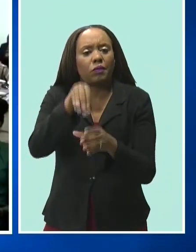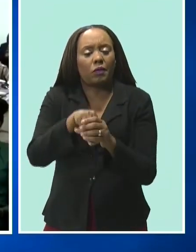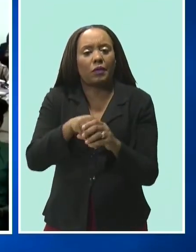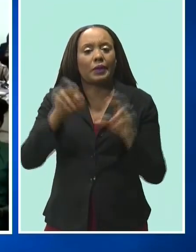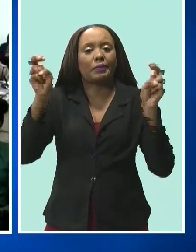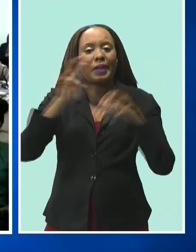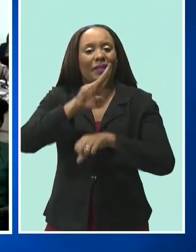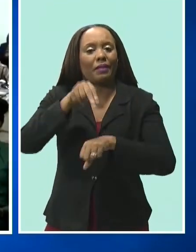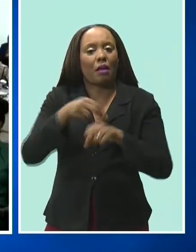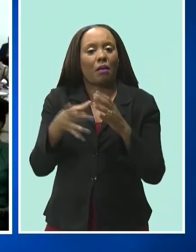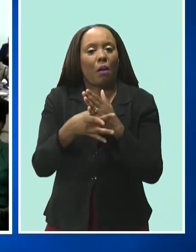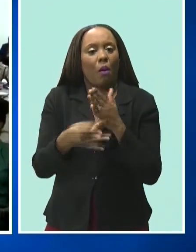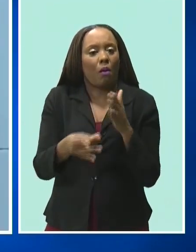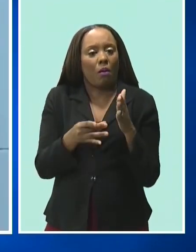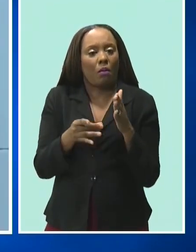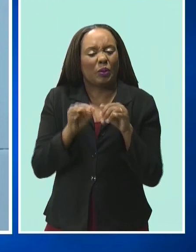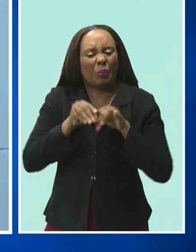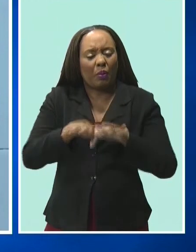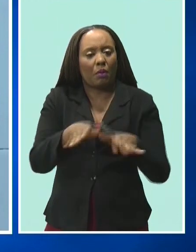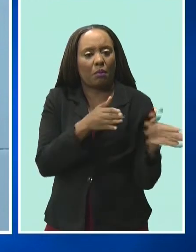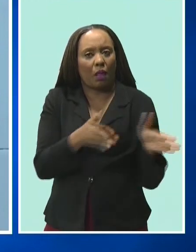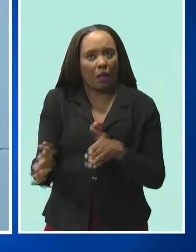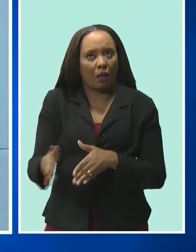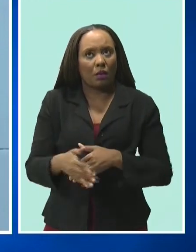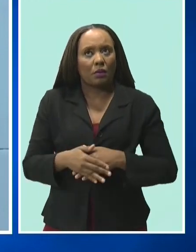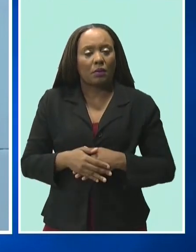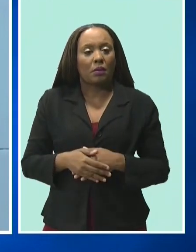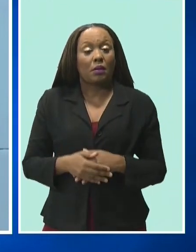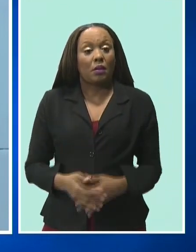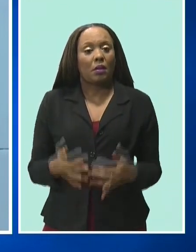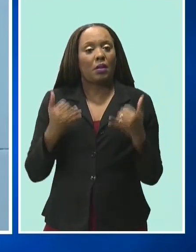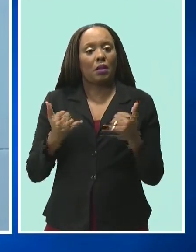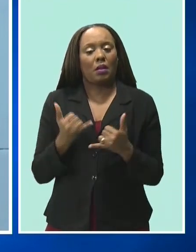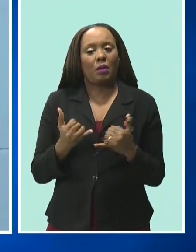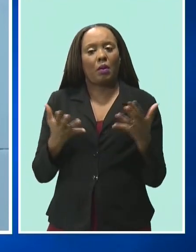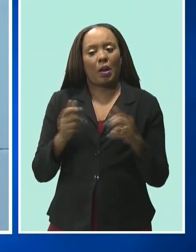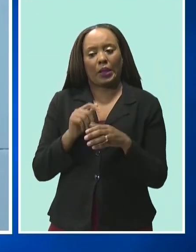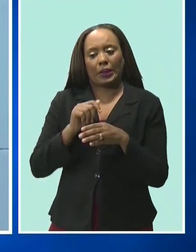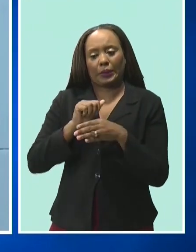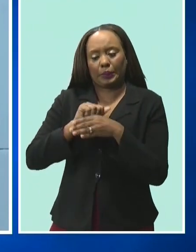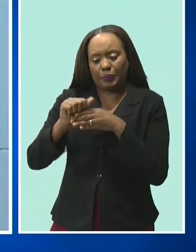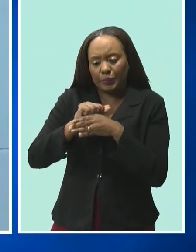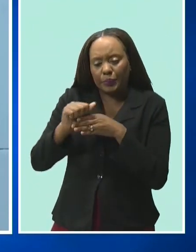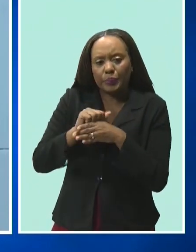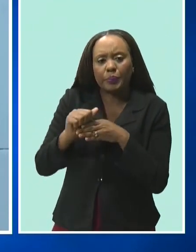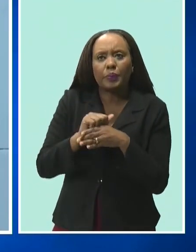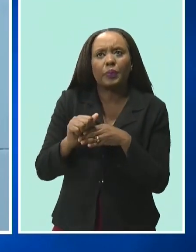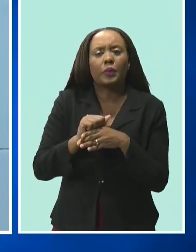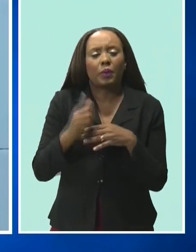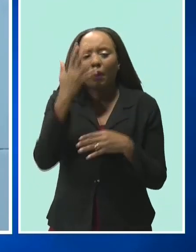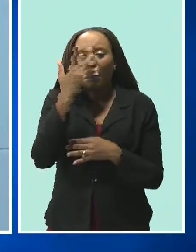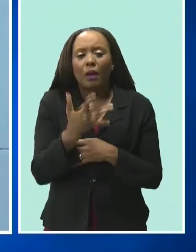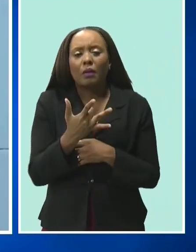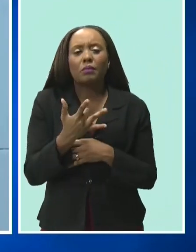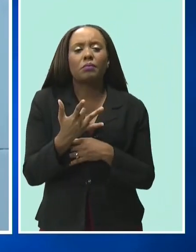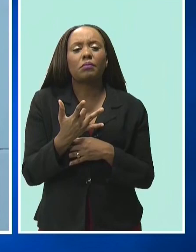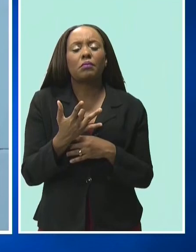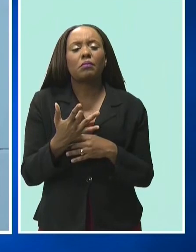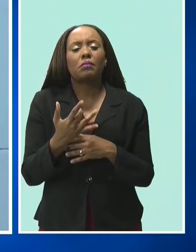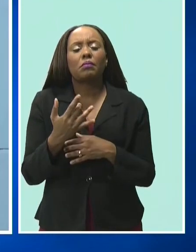Oil Spill Contingency Plan. Today's exercise is really one of the next step in